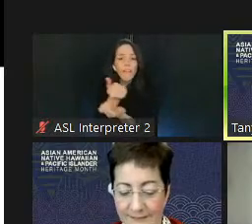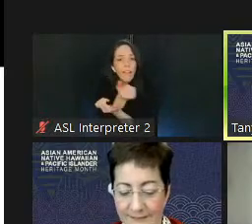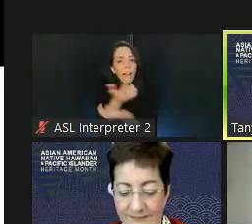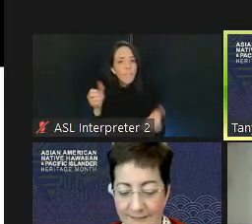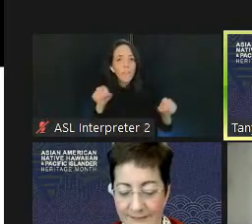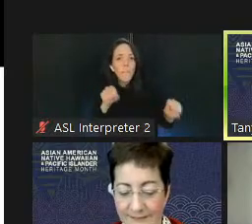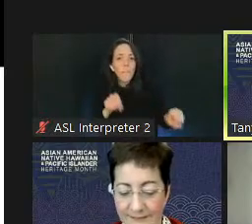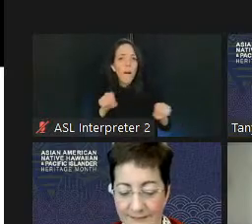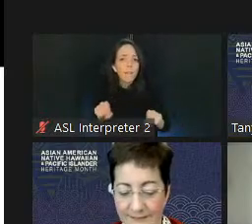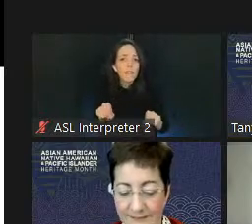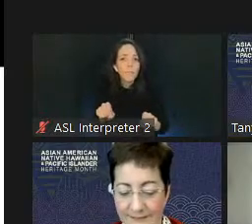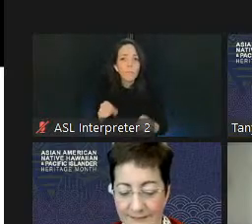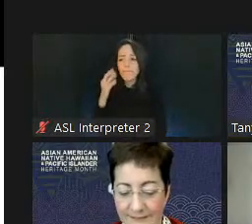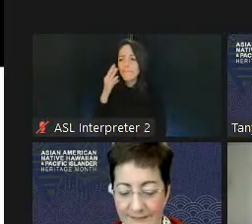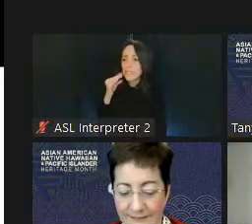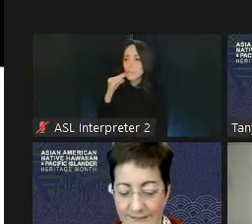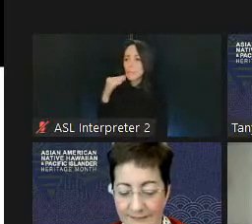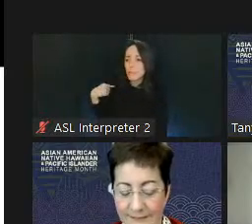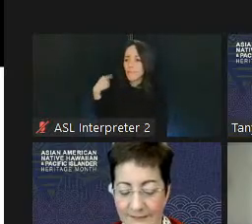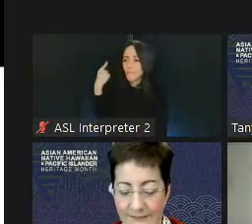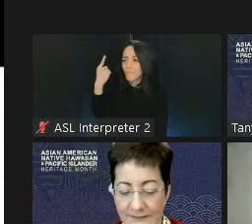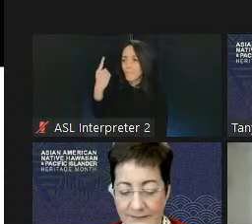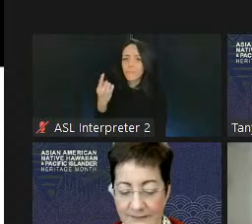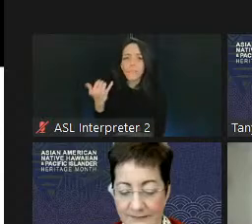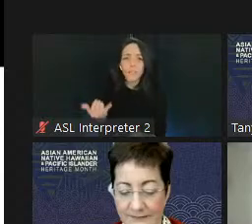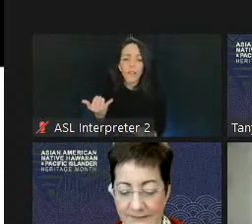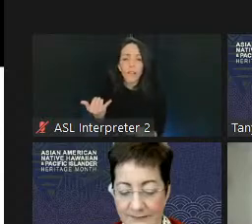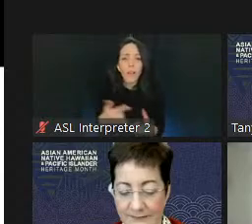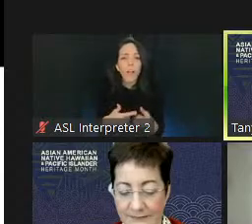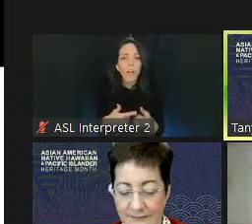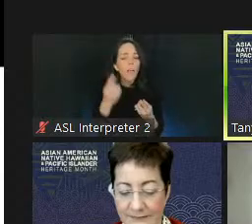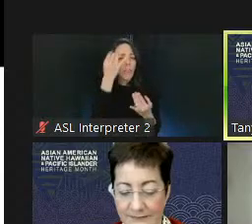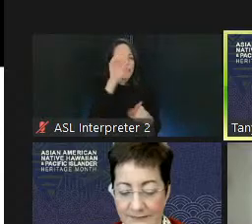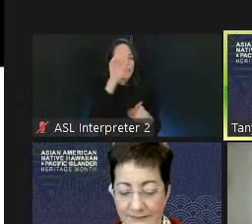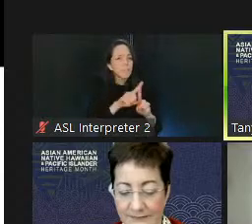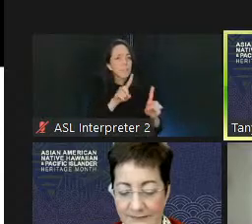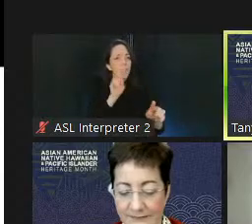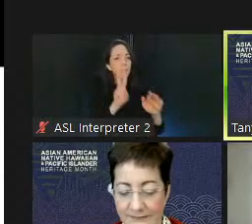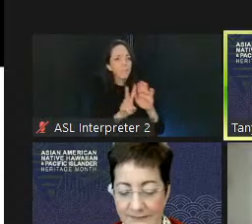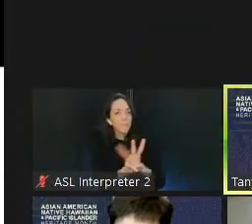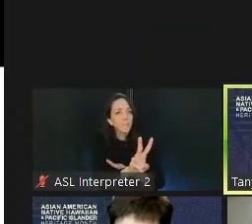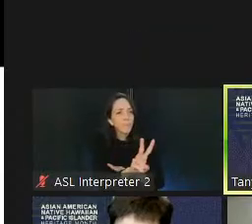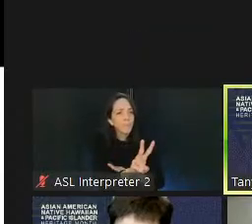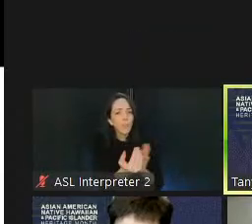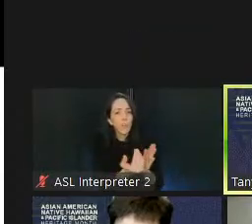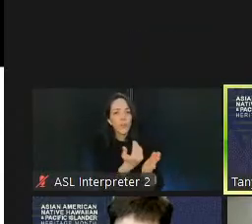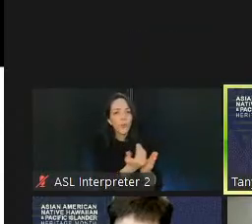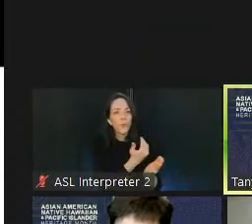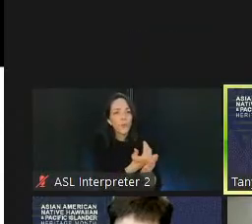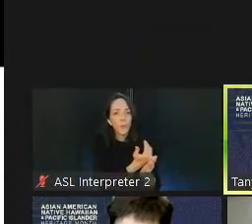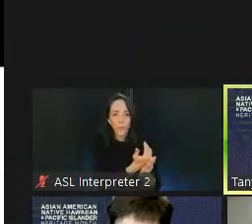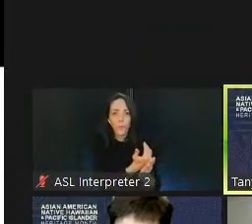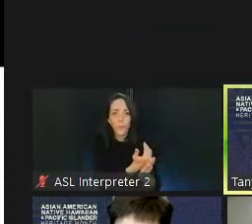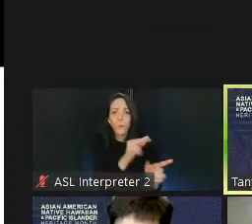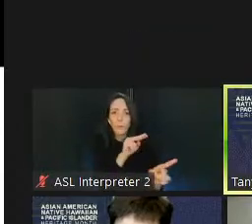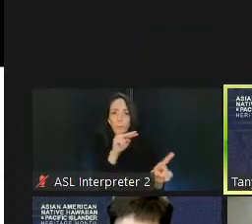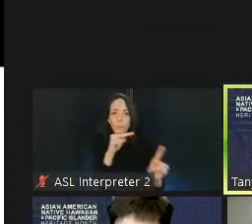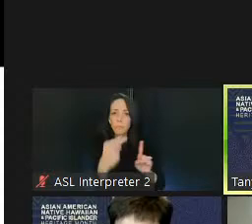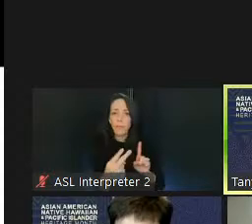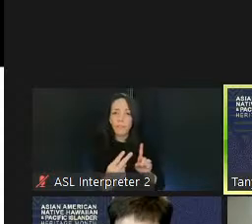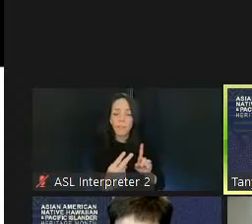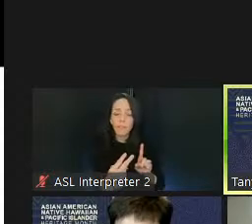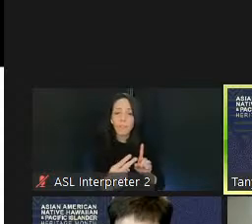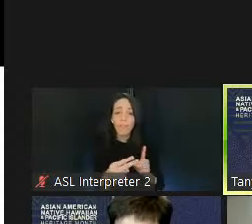our experiences and rethink our approach going forward. Part of that learning is the act